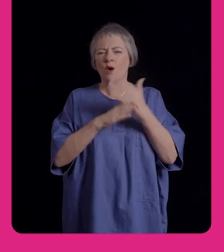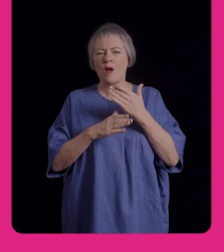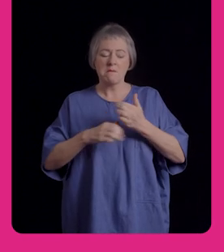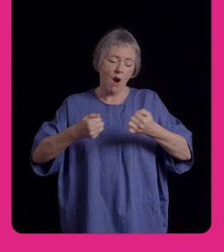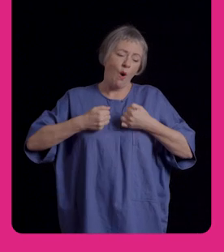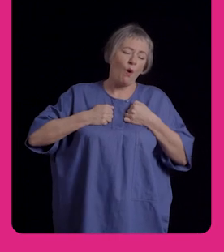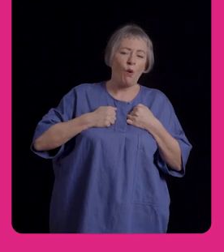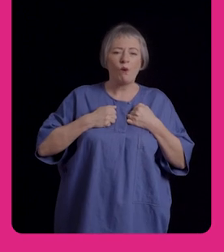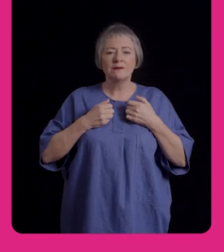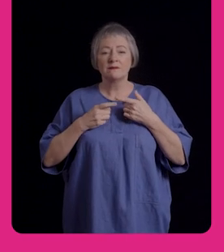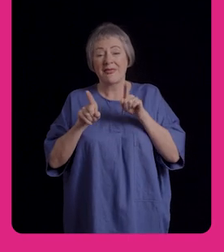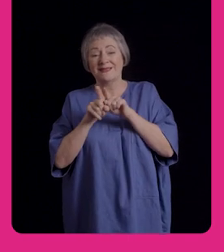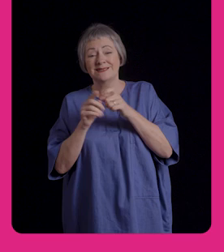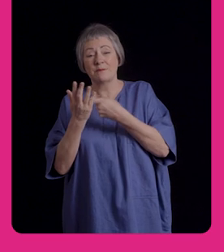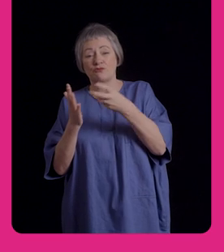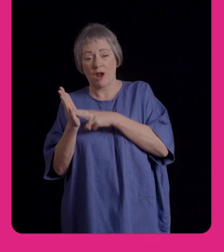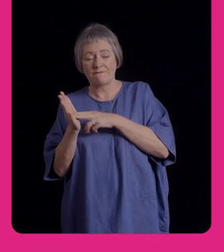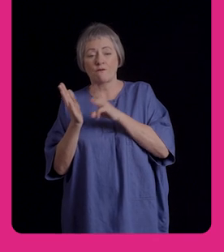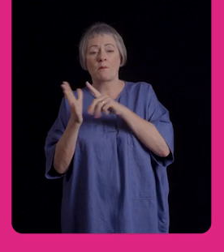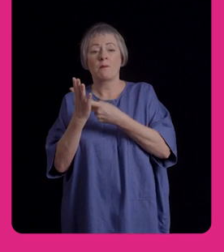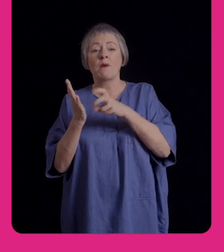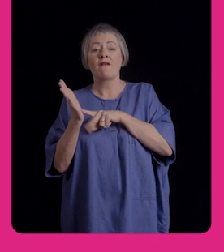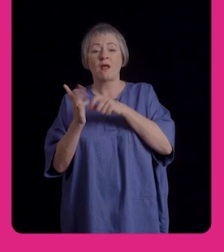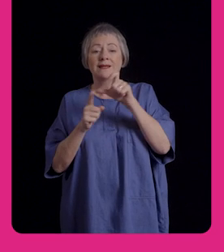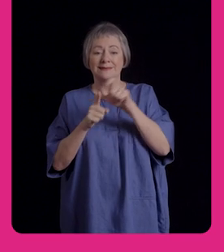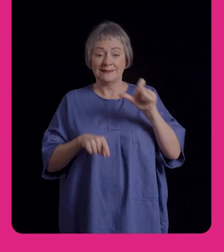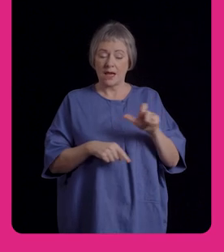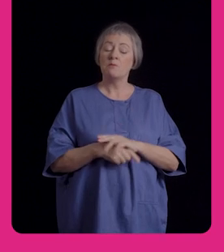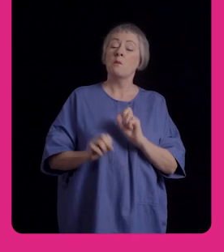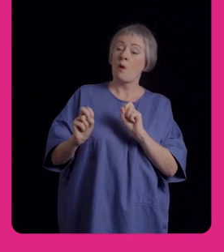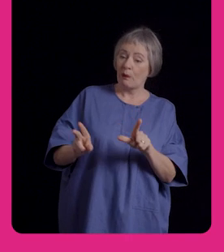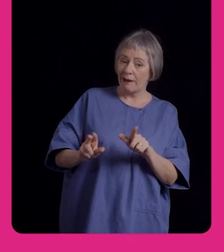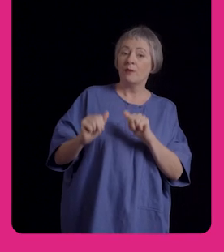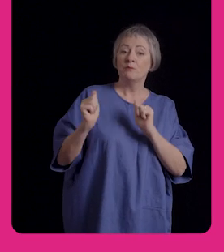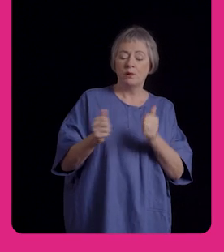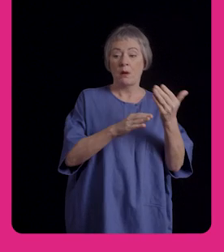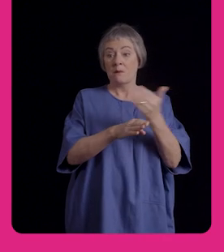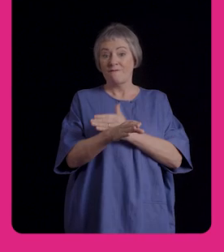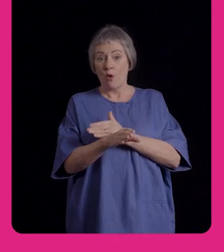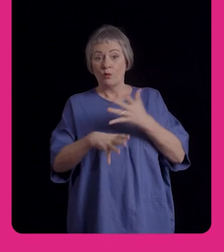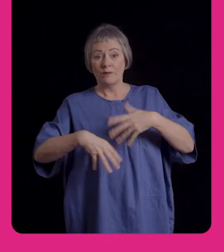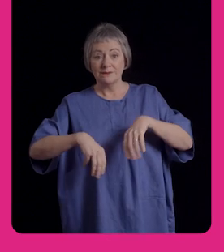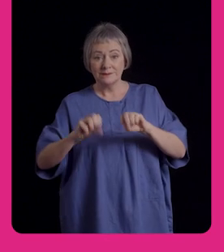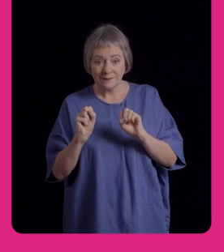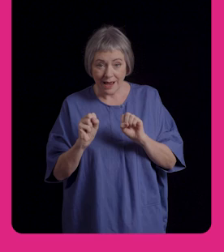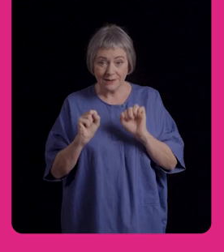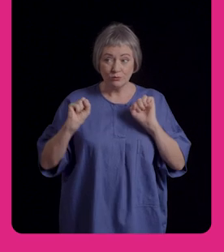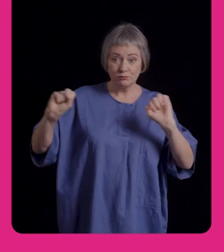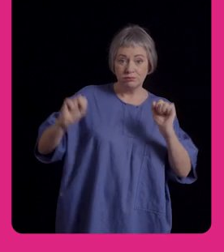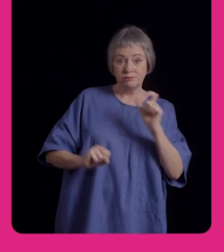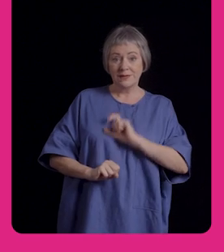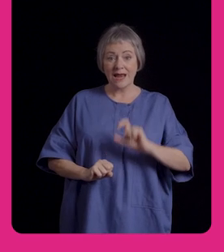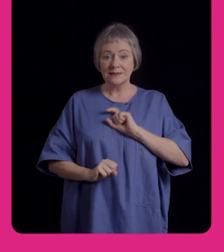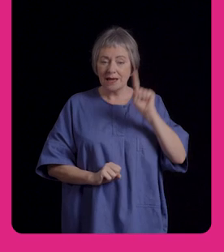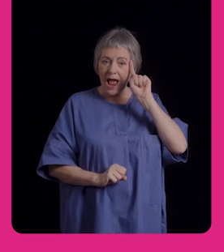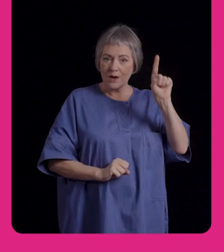both my own and also much like Ram for Marvel and DC. Okay, cool. So before we get on to all of your